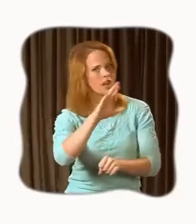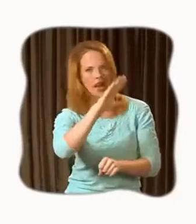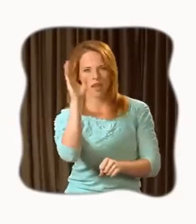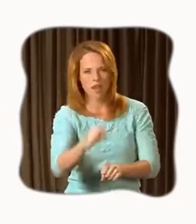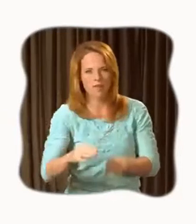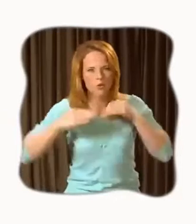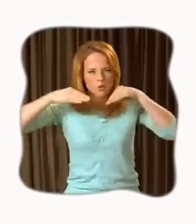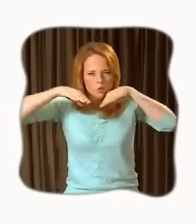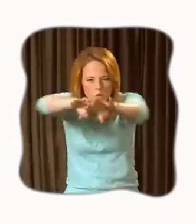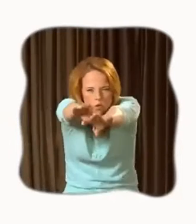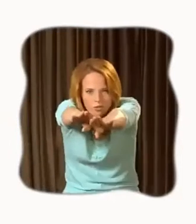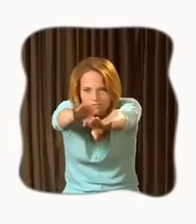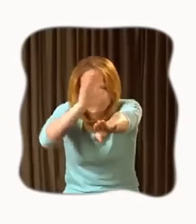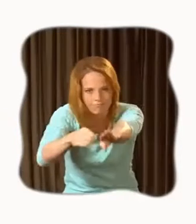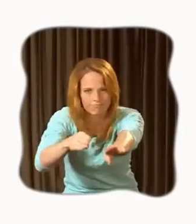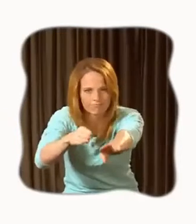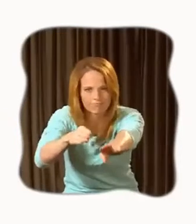headfirst.